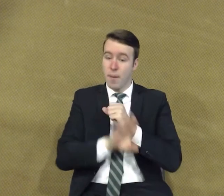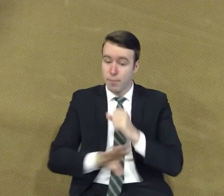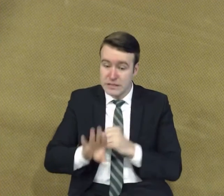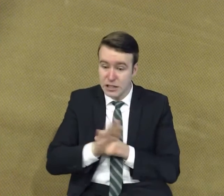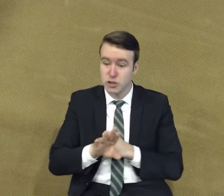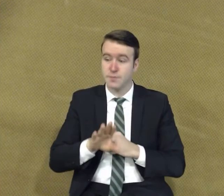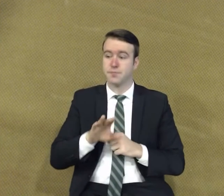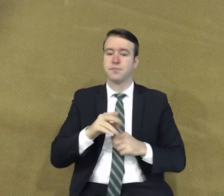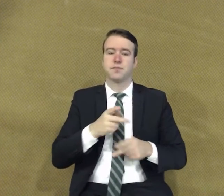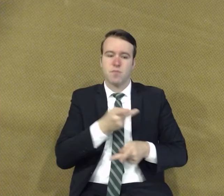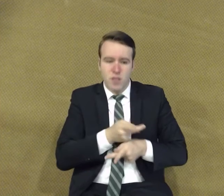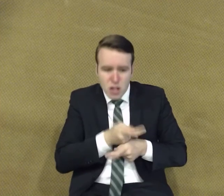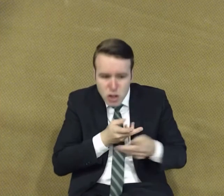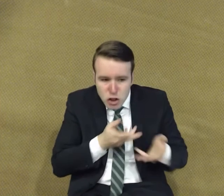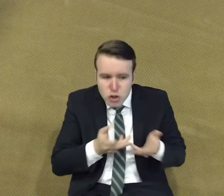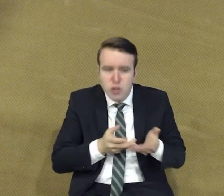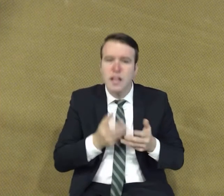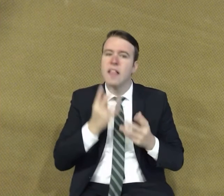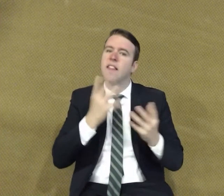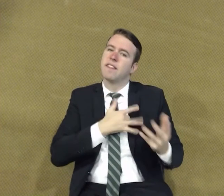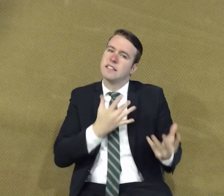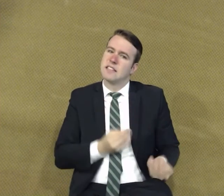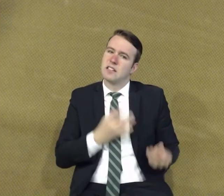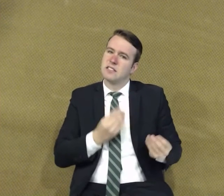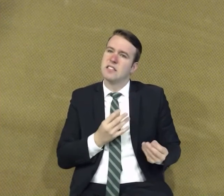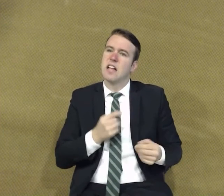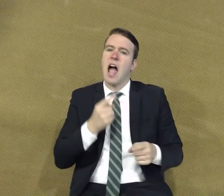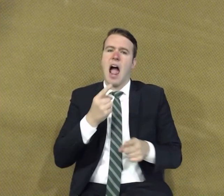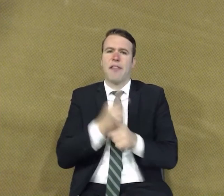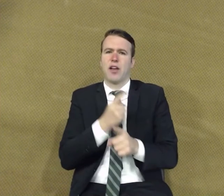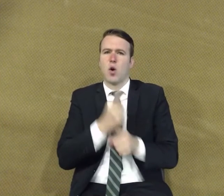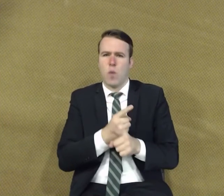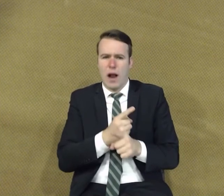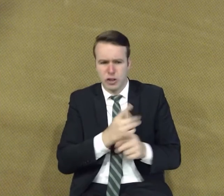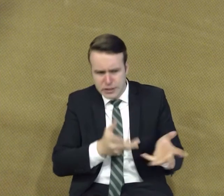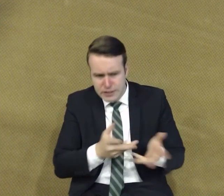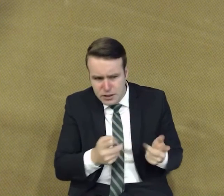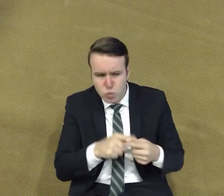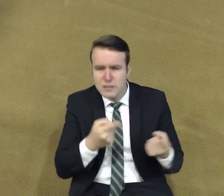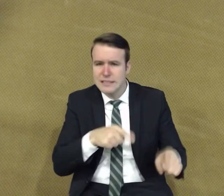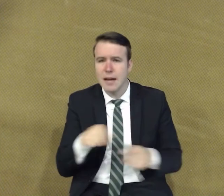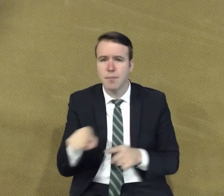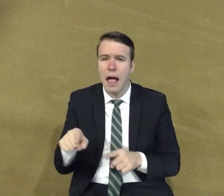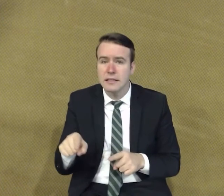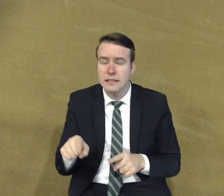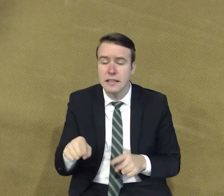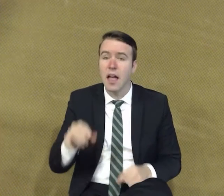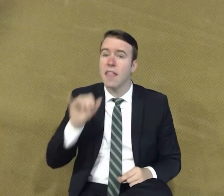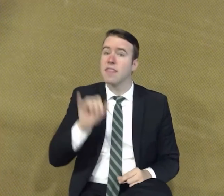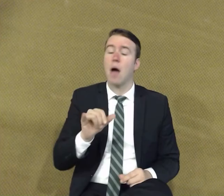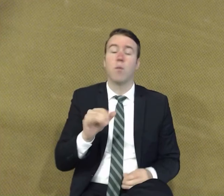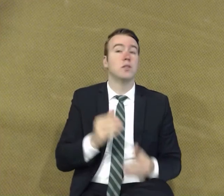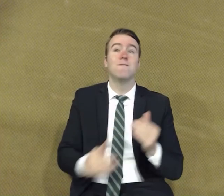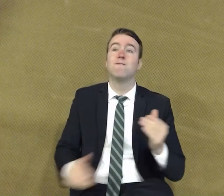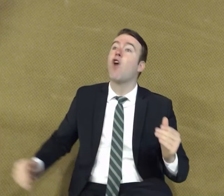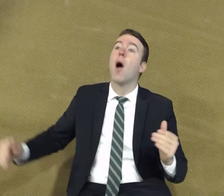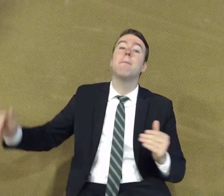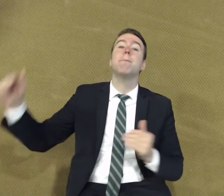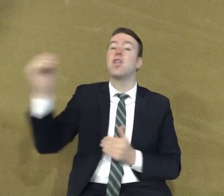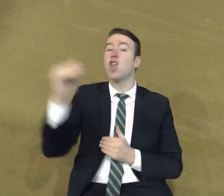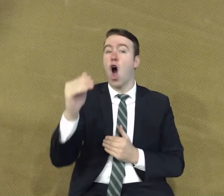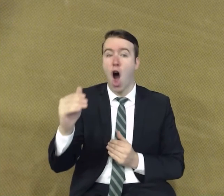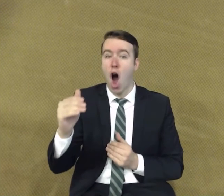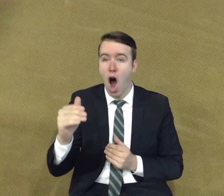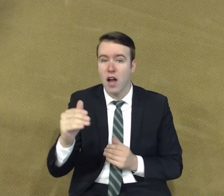the nurturing, the tenderness, and also the correction that took place was far beyond